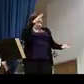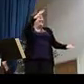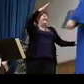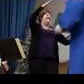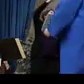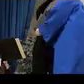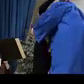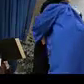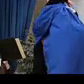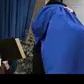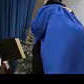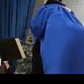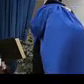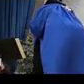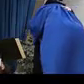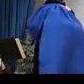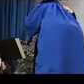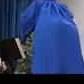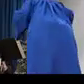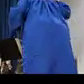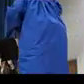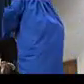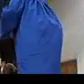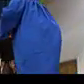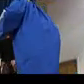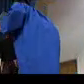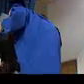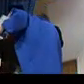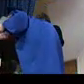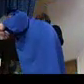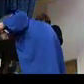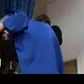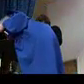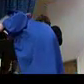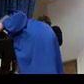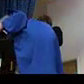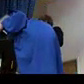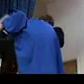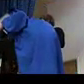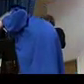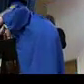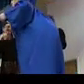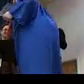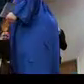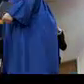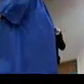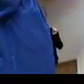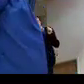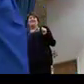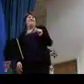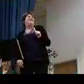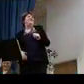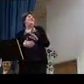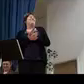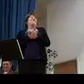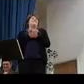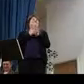Assistant. D.M. Cummins, Associate of Applied Science, Medical Assistant, High Honors.